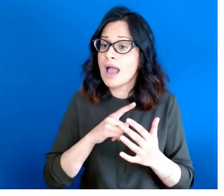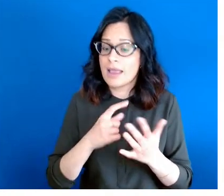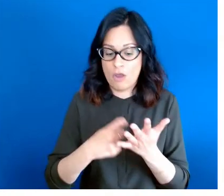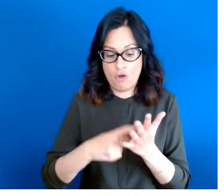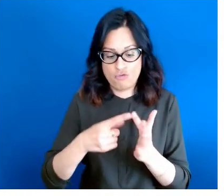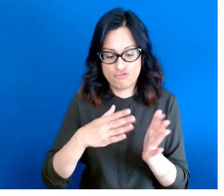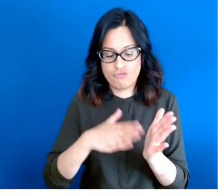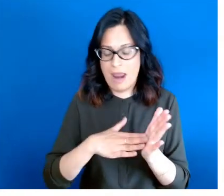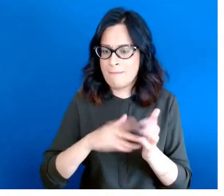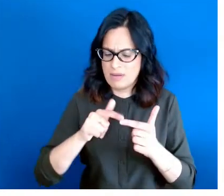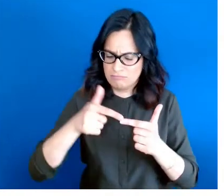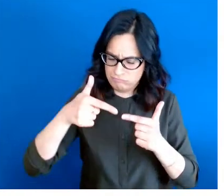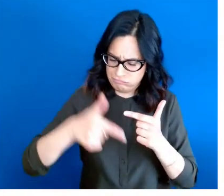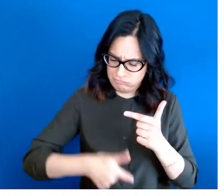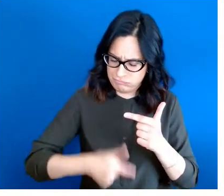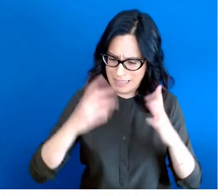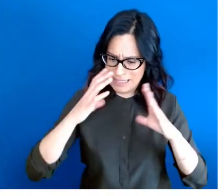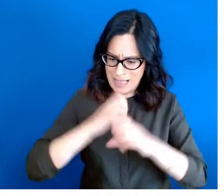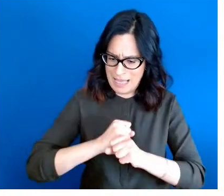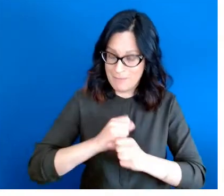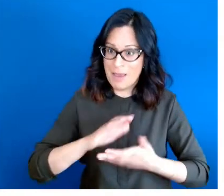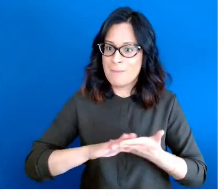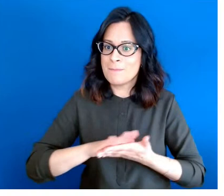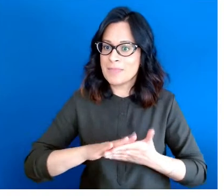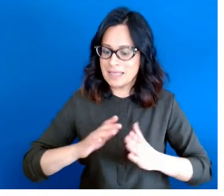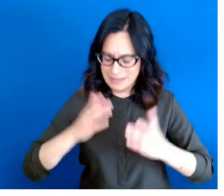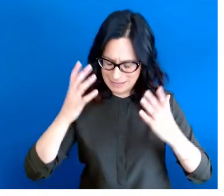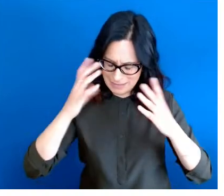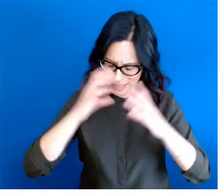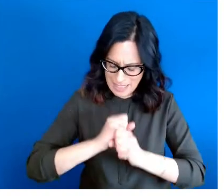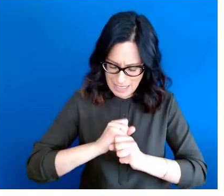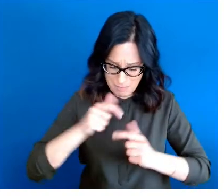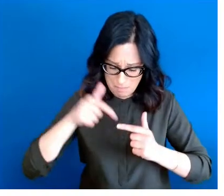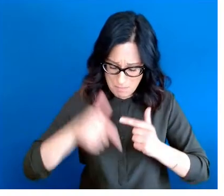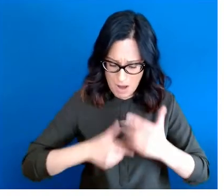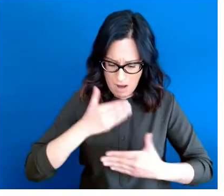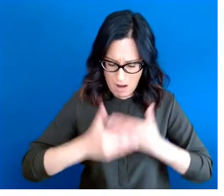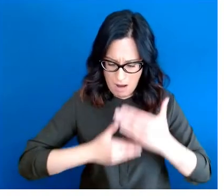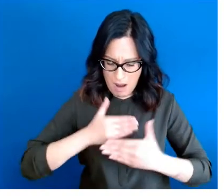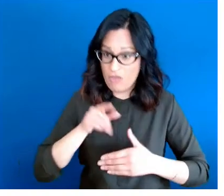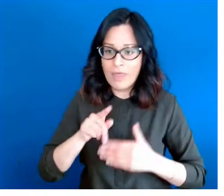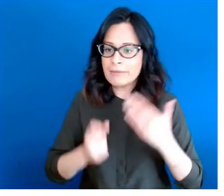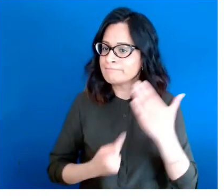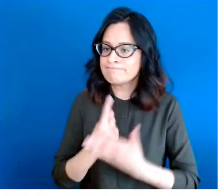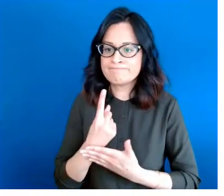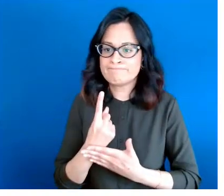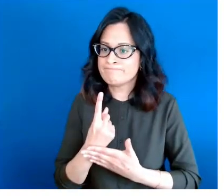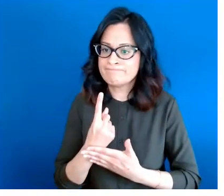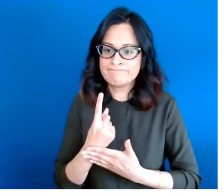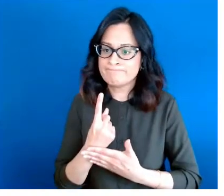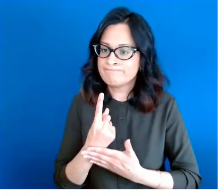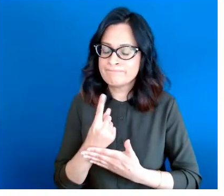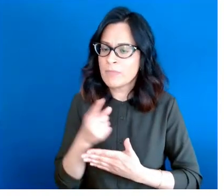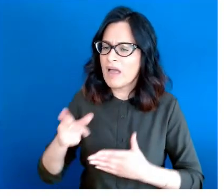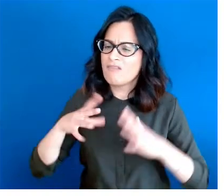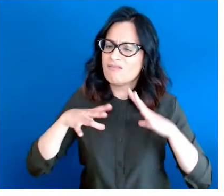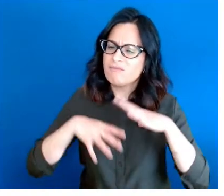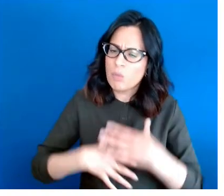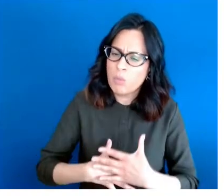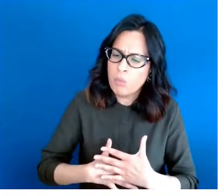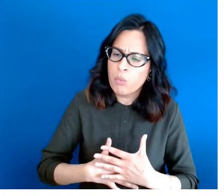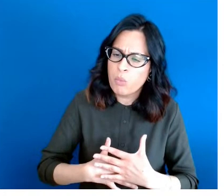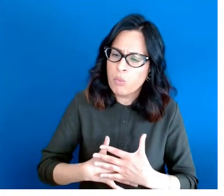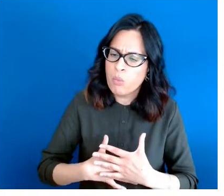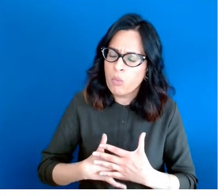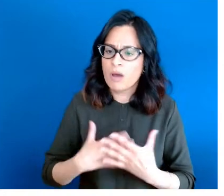all need to be well and function well don't occur. So these people are tired, they have